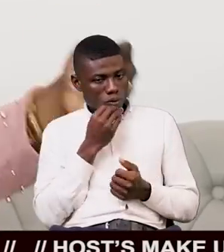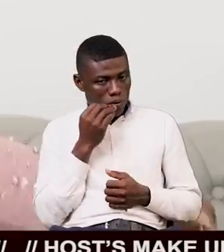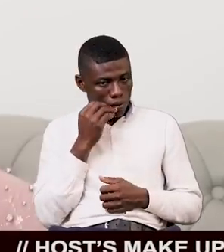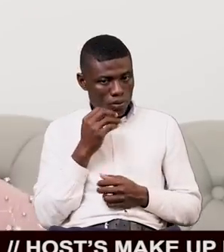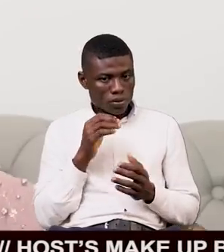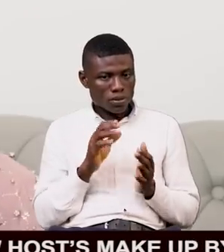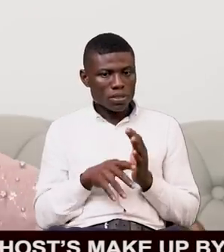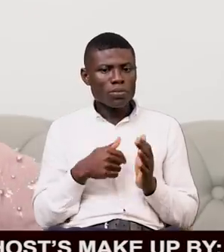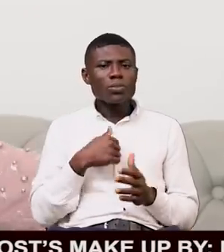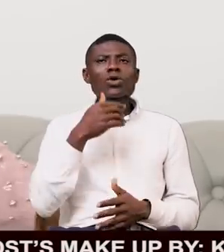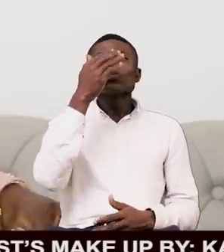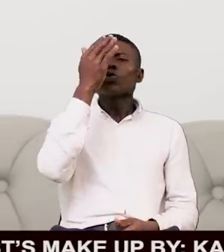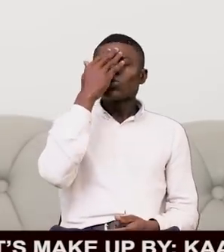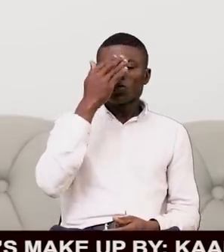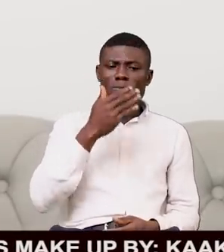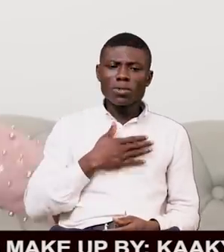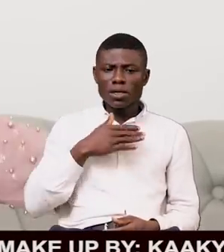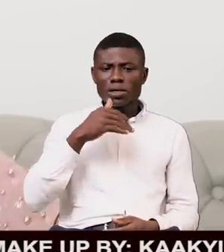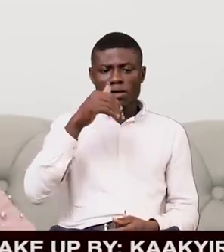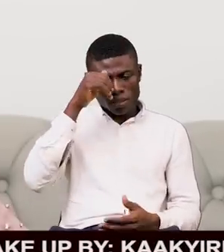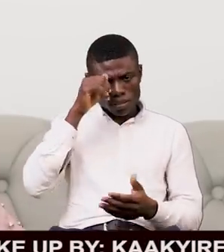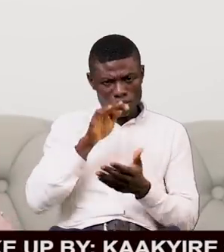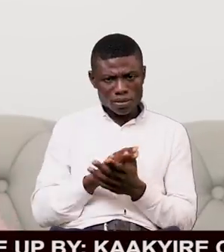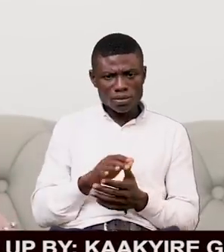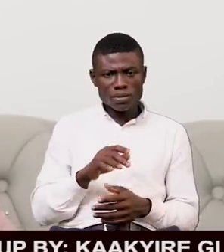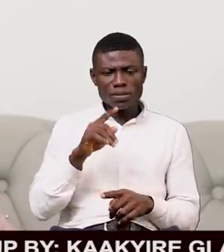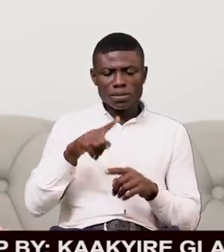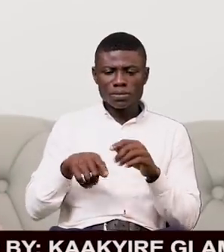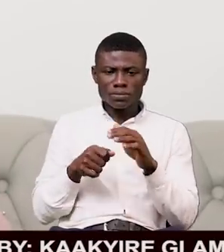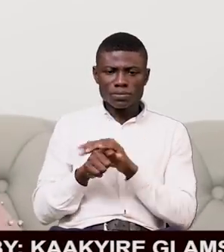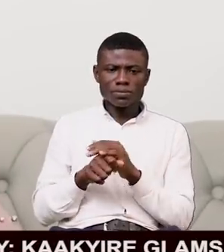nti ana minim ni pa ko a wo yen so so se wo bi a wo mfa